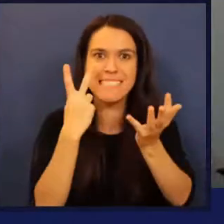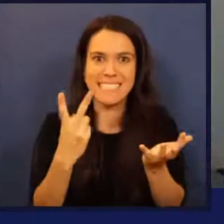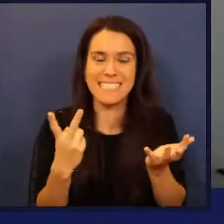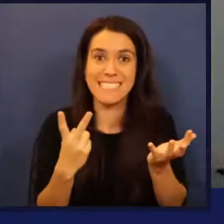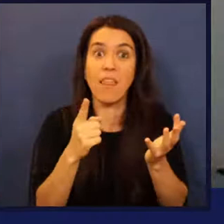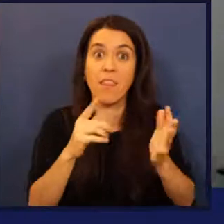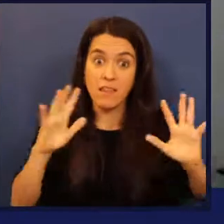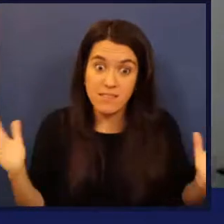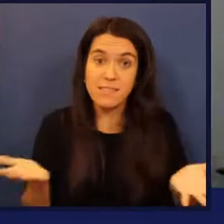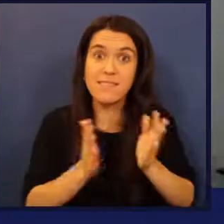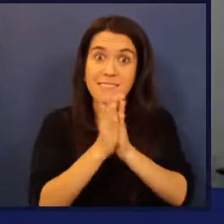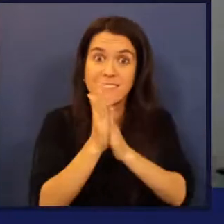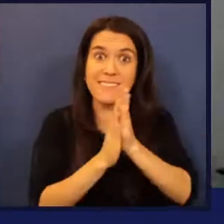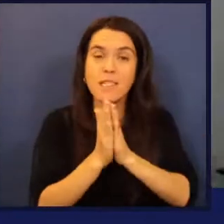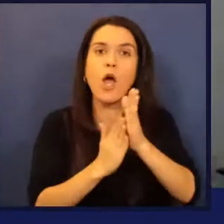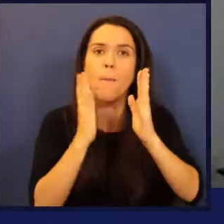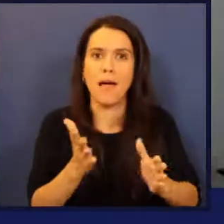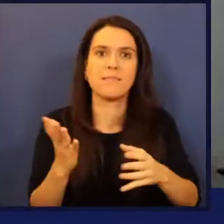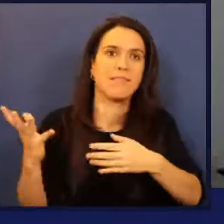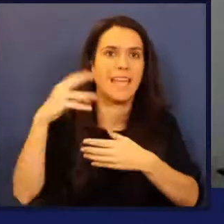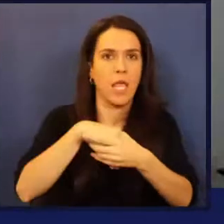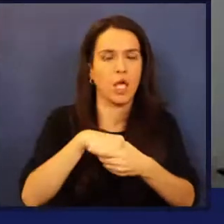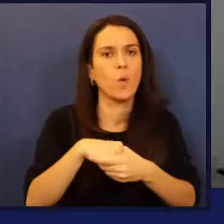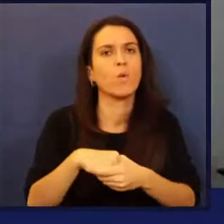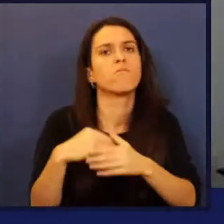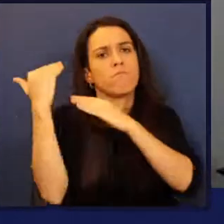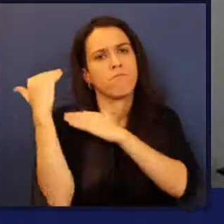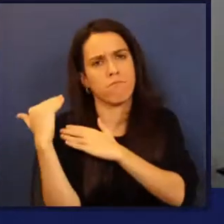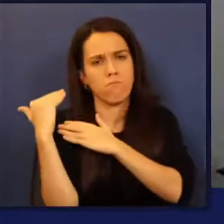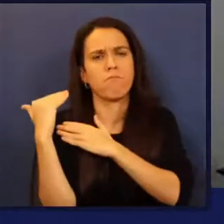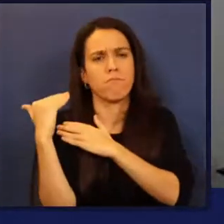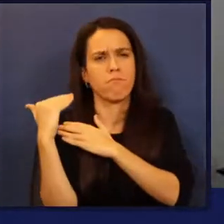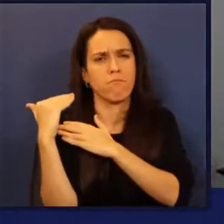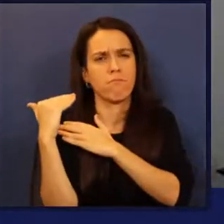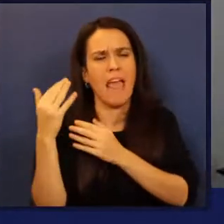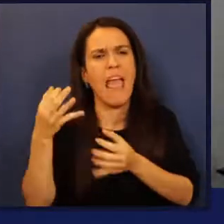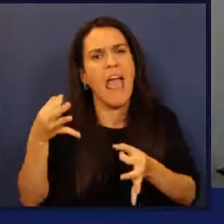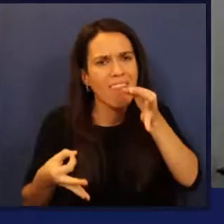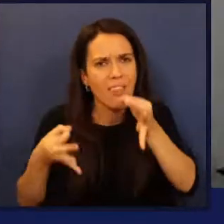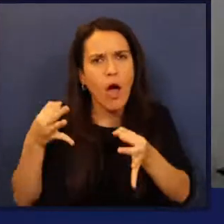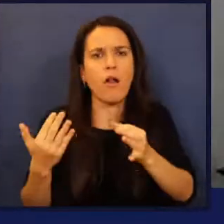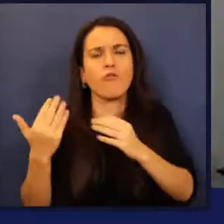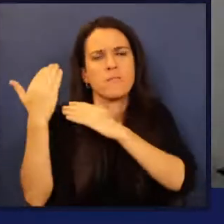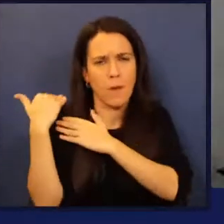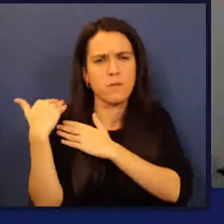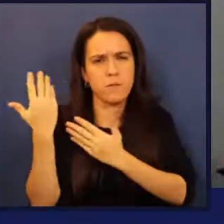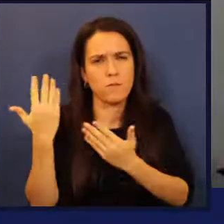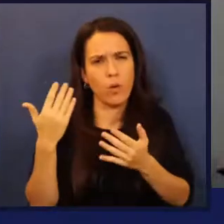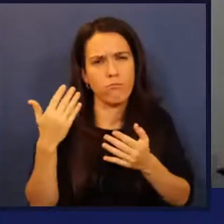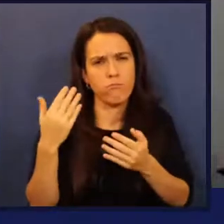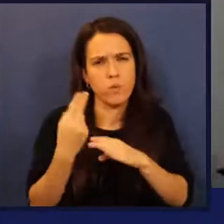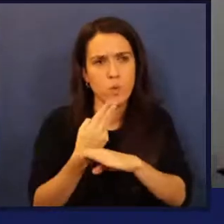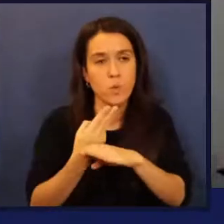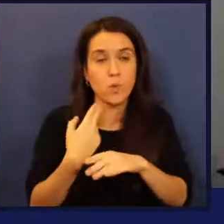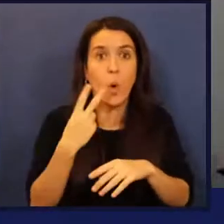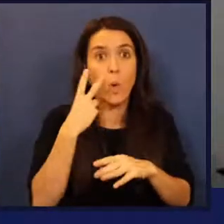incentive needs to include ethical and responsible use of this technology. So I always encourage people that